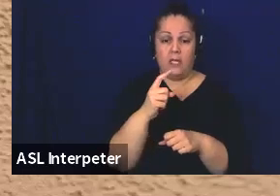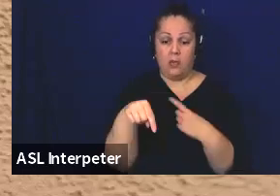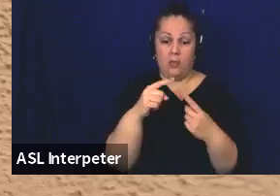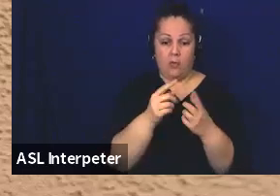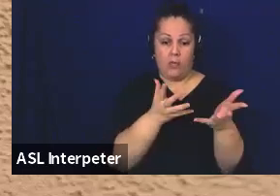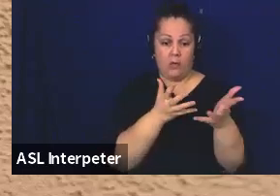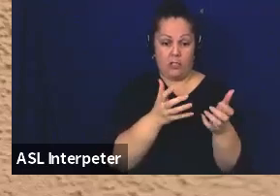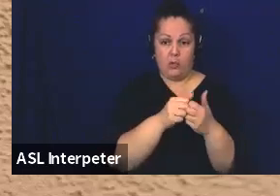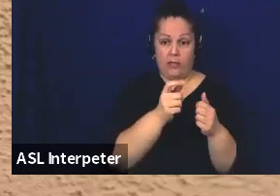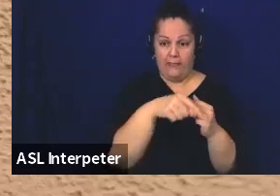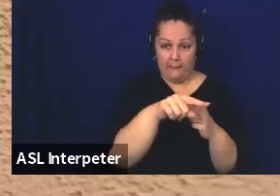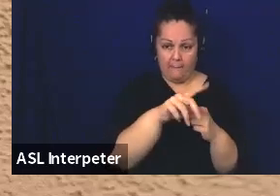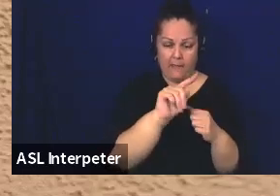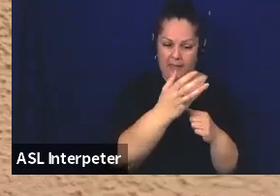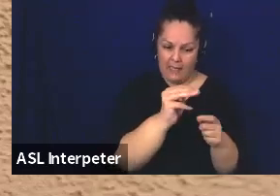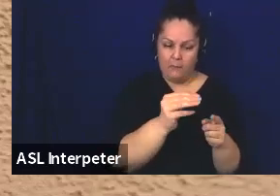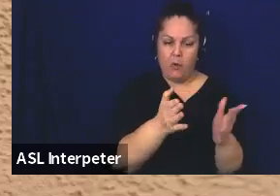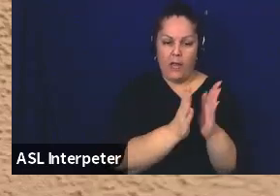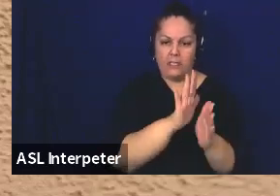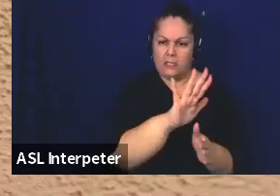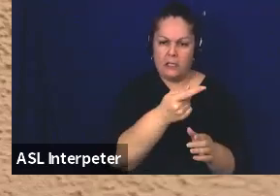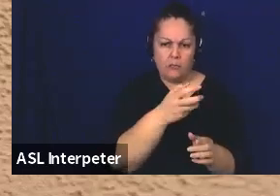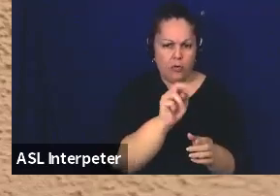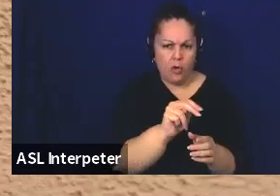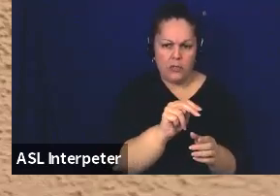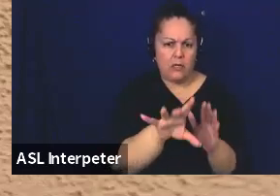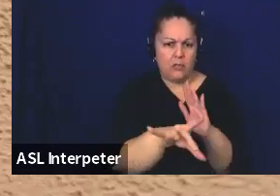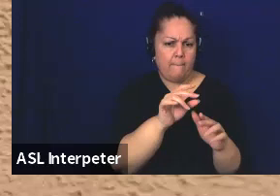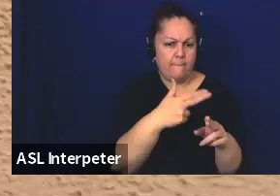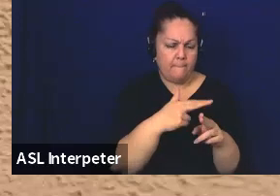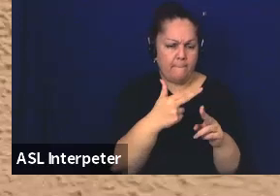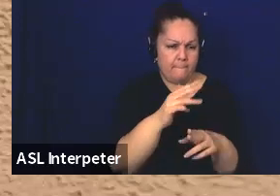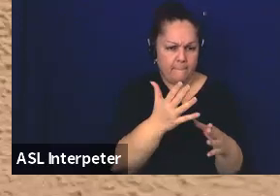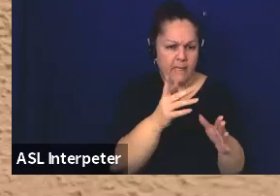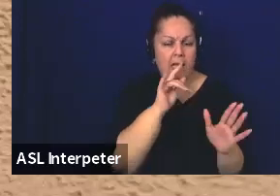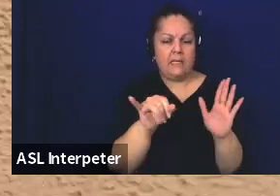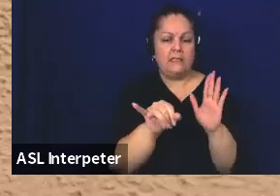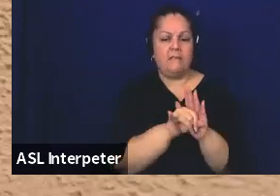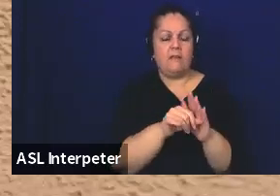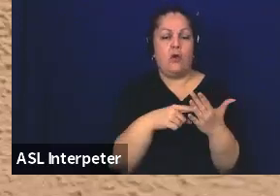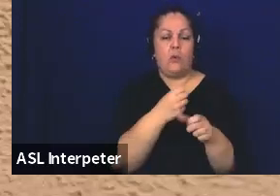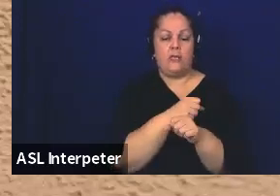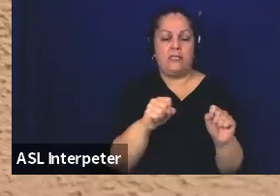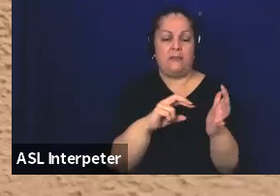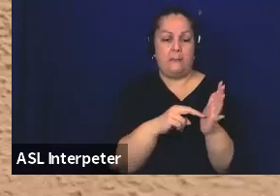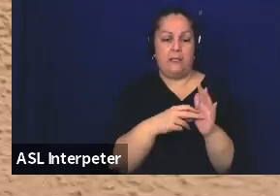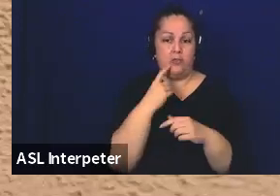engaging with them, we are asking for their pronouns, their chosen names, and identifying what safety means to